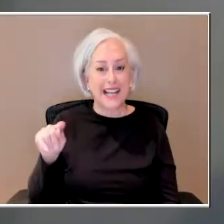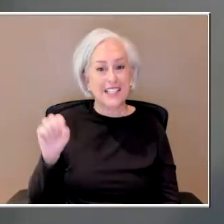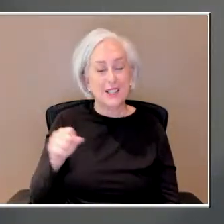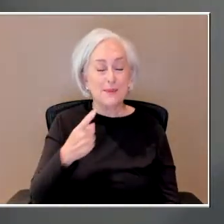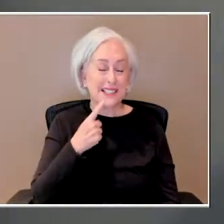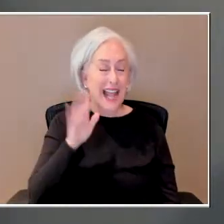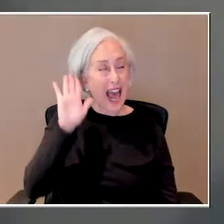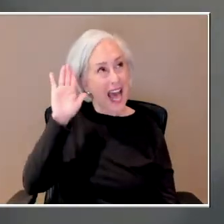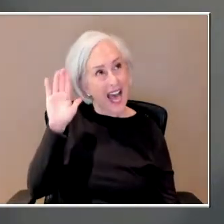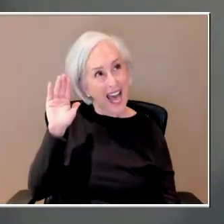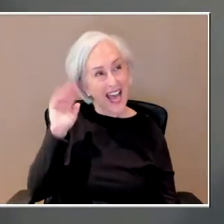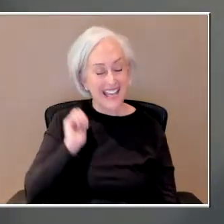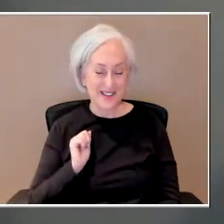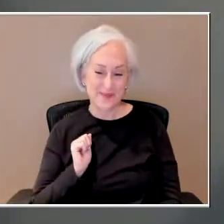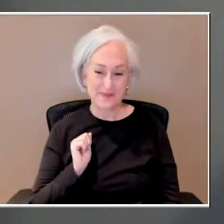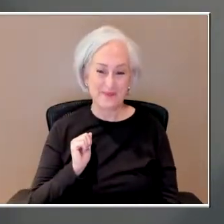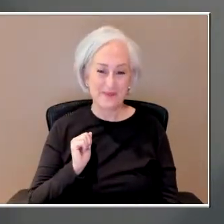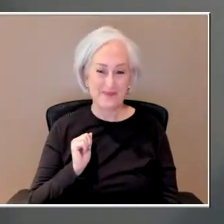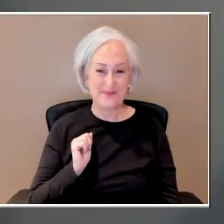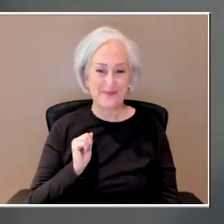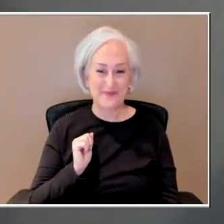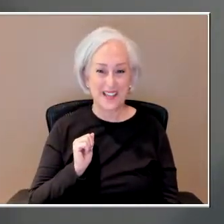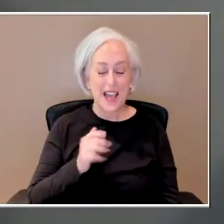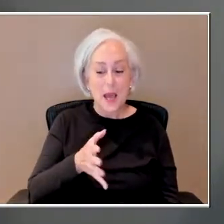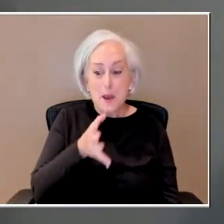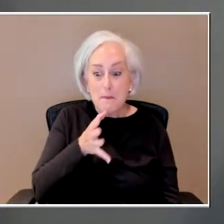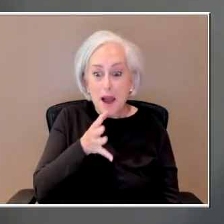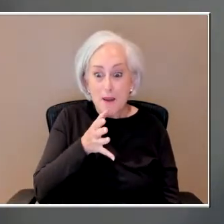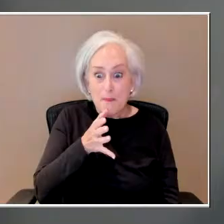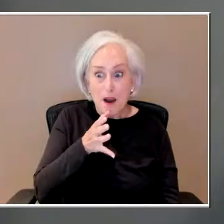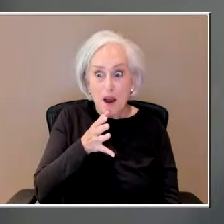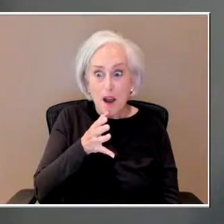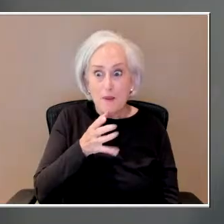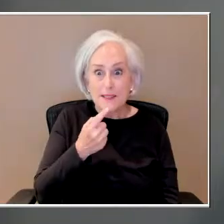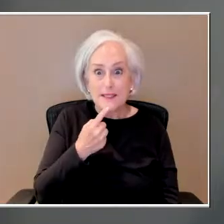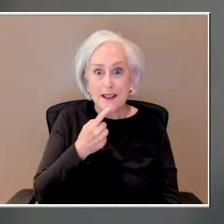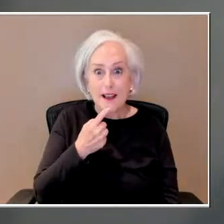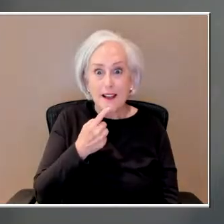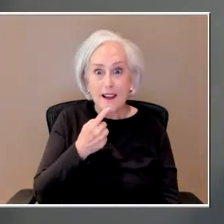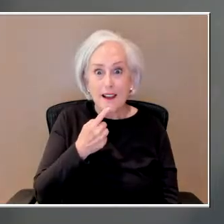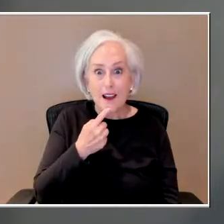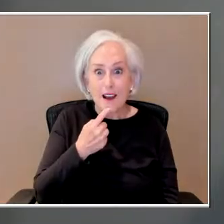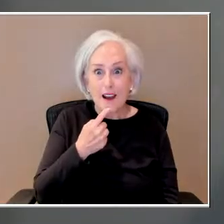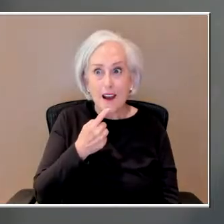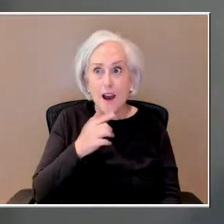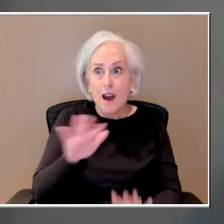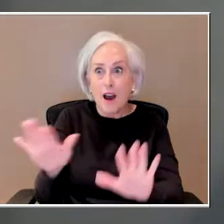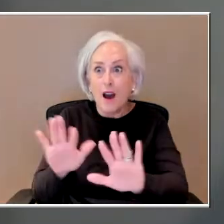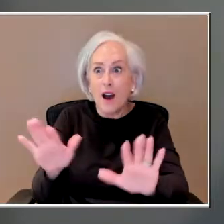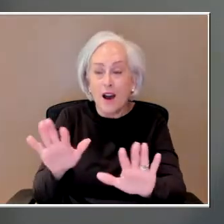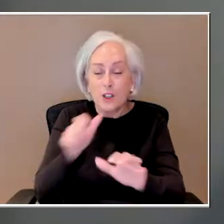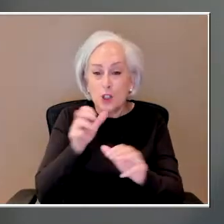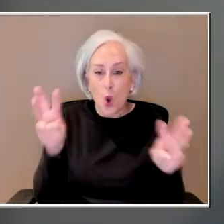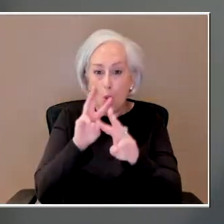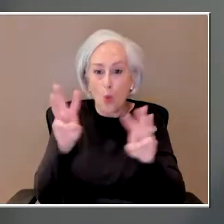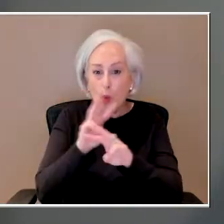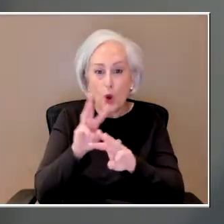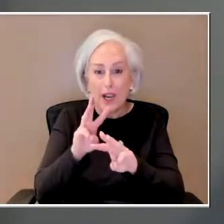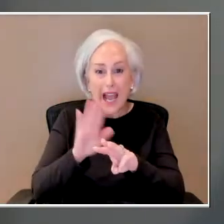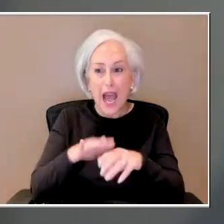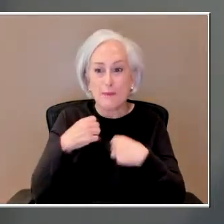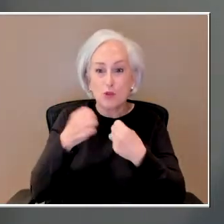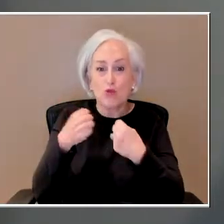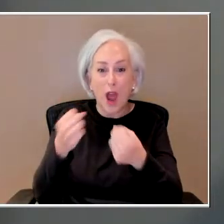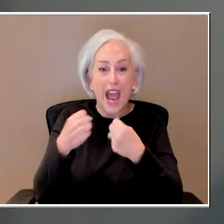hi. And mommy was like, don't worry, I'm